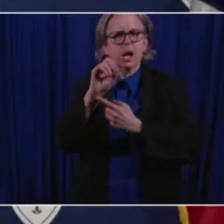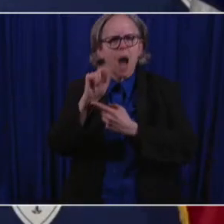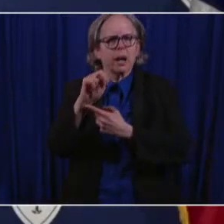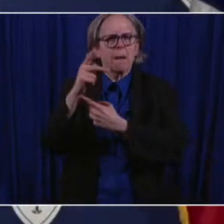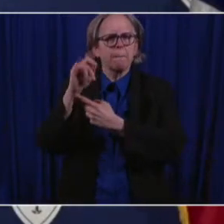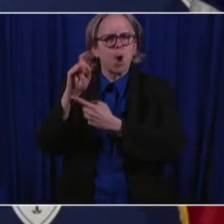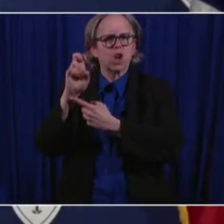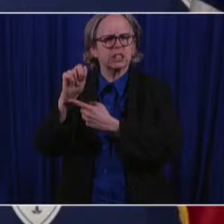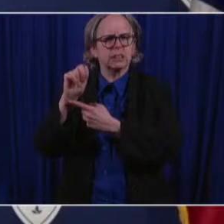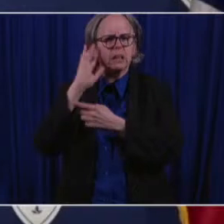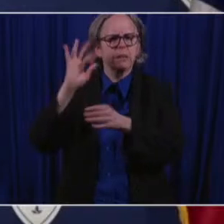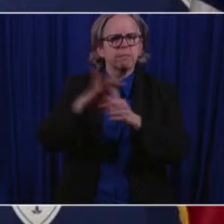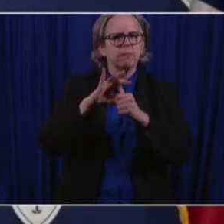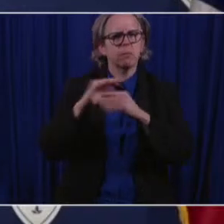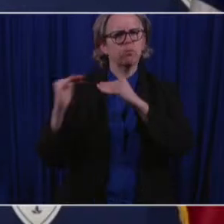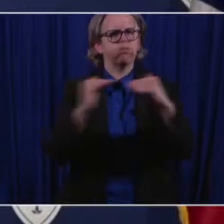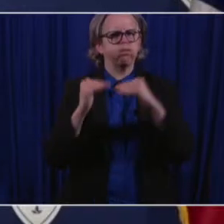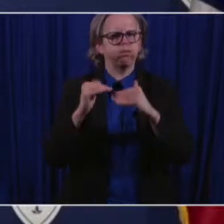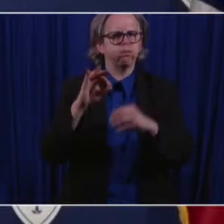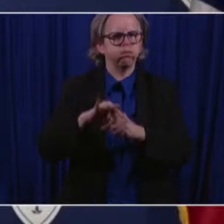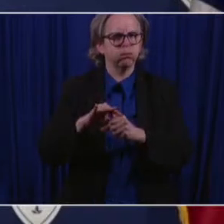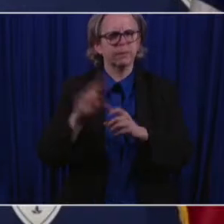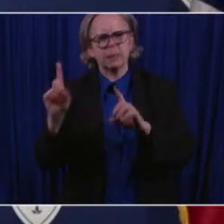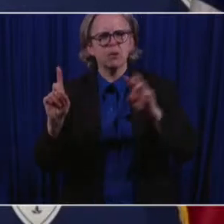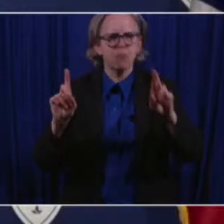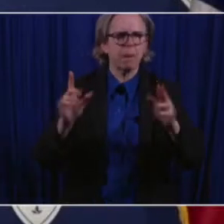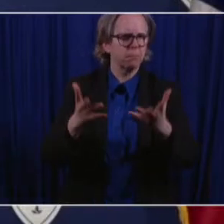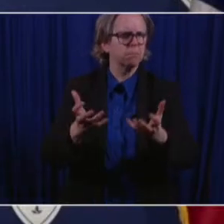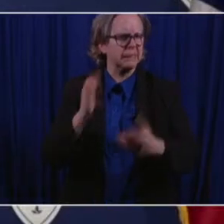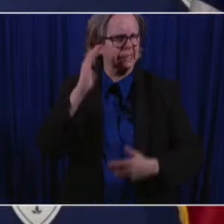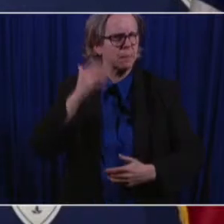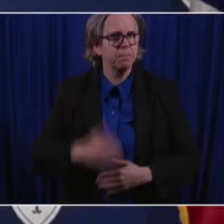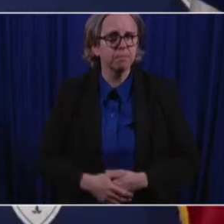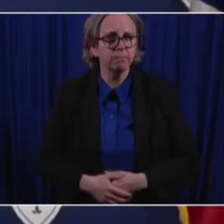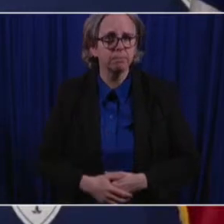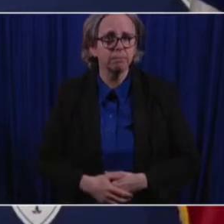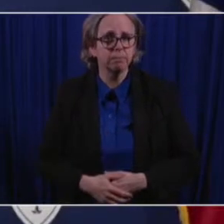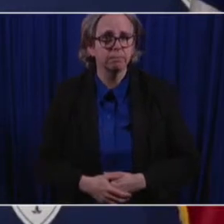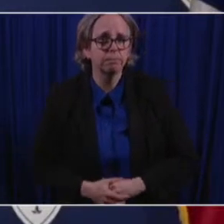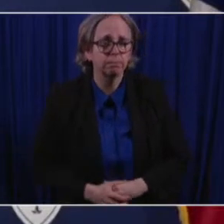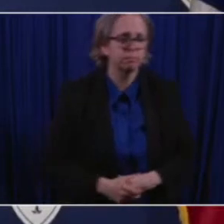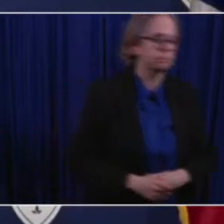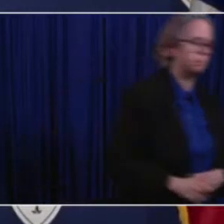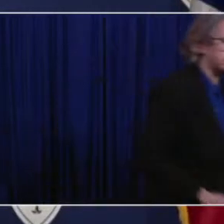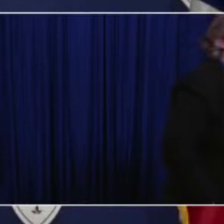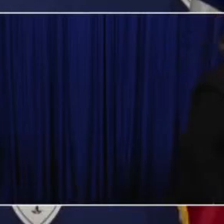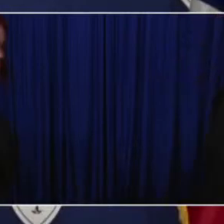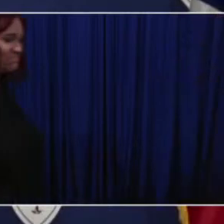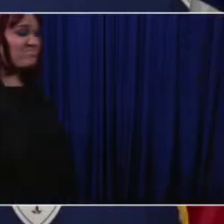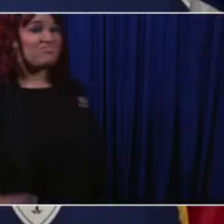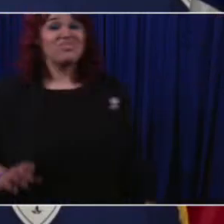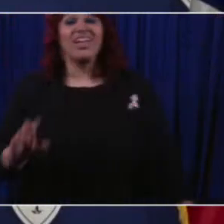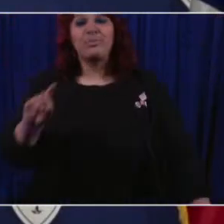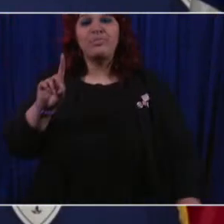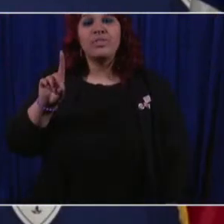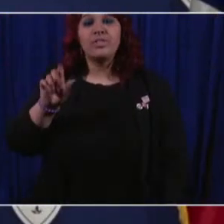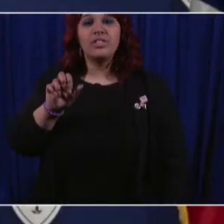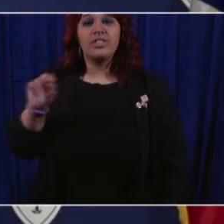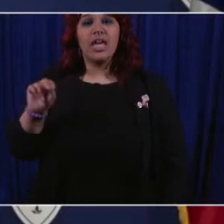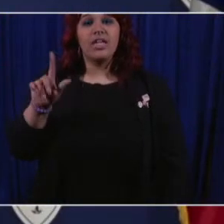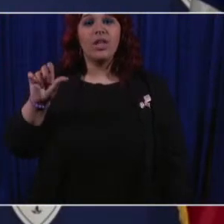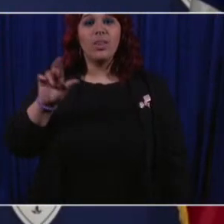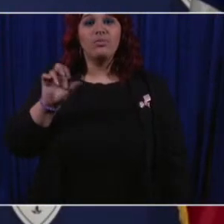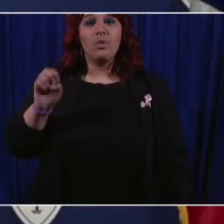Next question is back to Dan DeRose from WOIO in Cleveland. Sorry about that, Governor. How are you today? I'm well, sir.